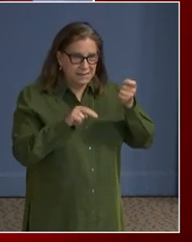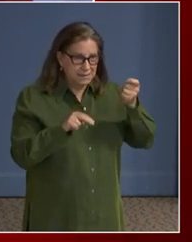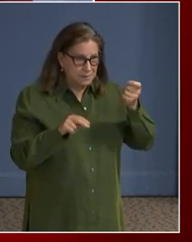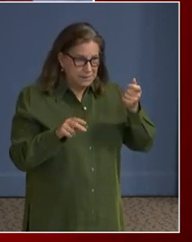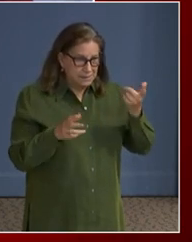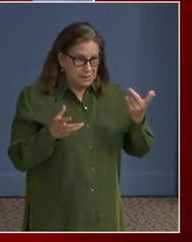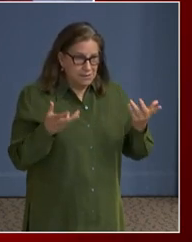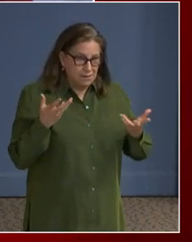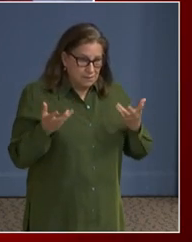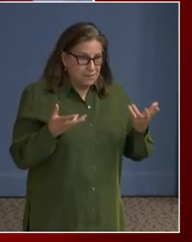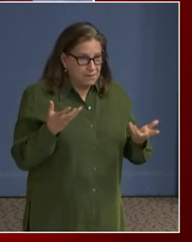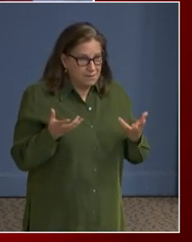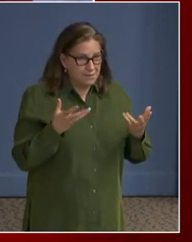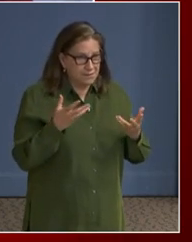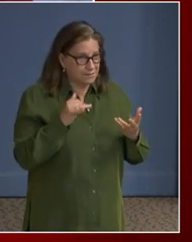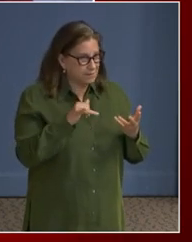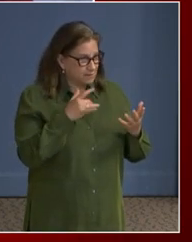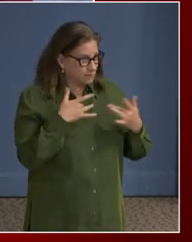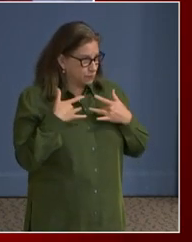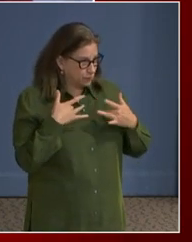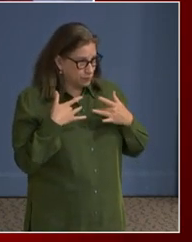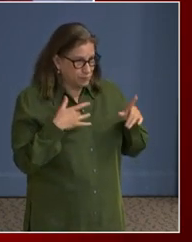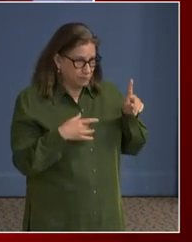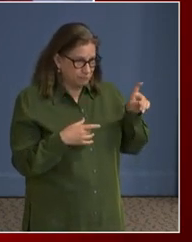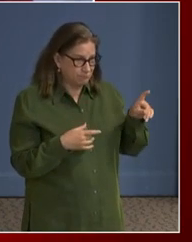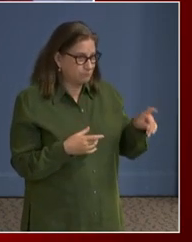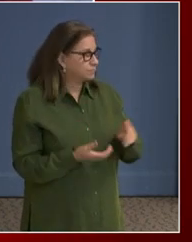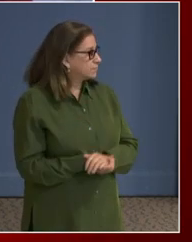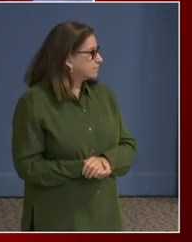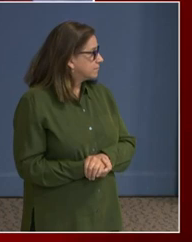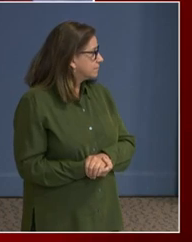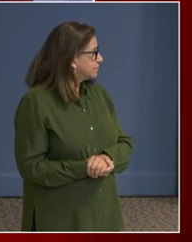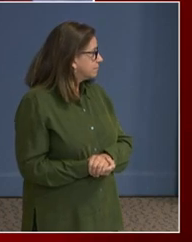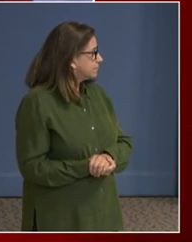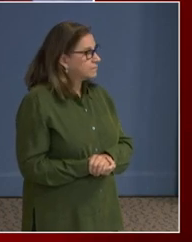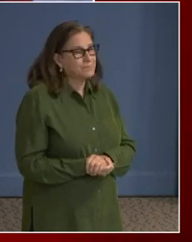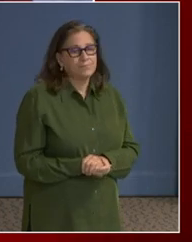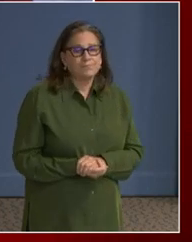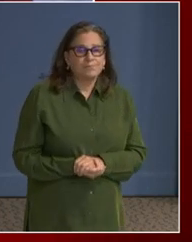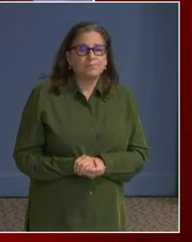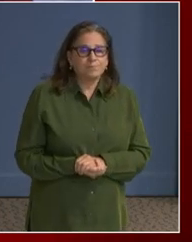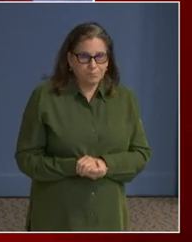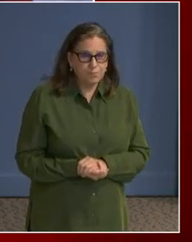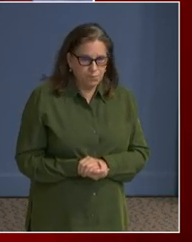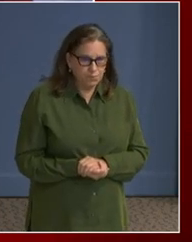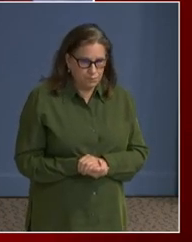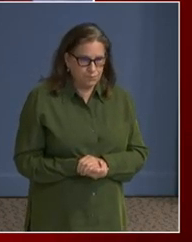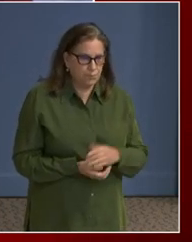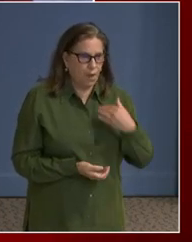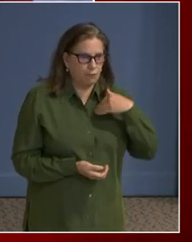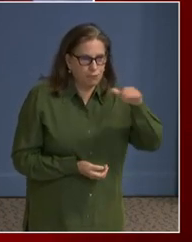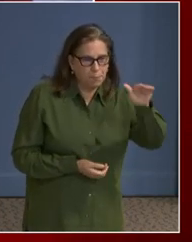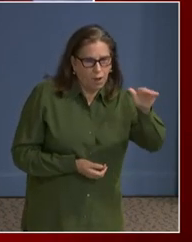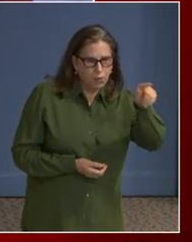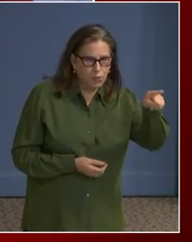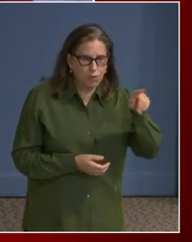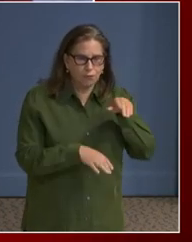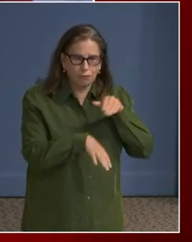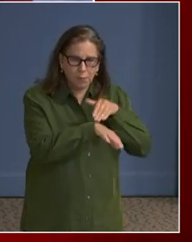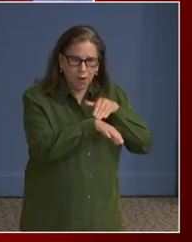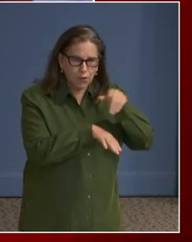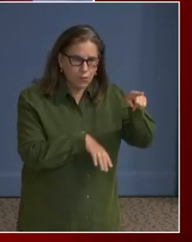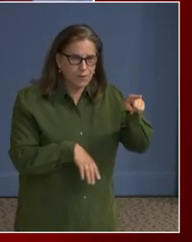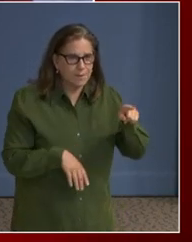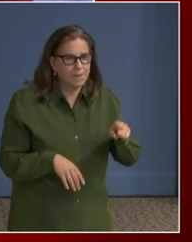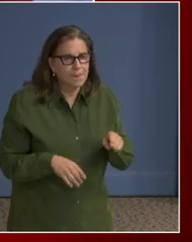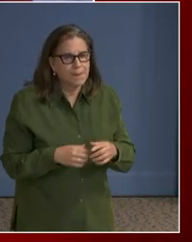of square that circle for us, those two. Sure. I'll just remind you of the past discussions that we've had about our